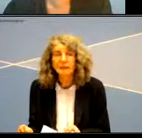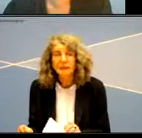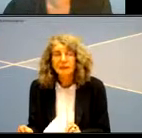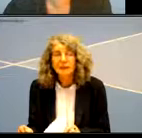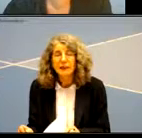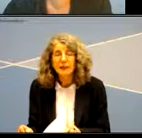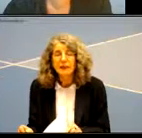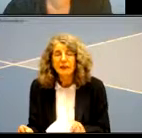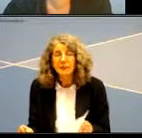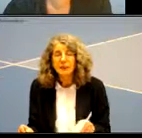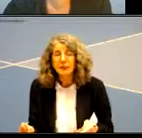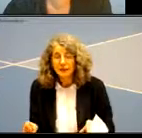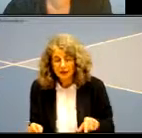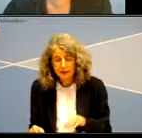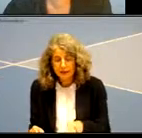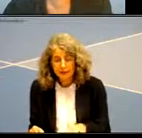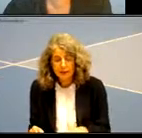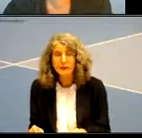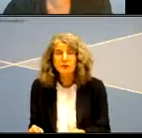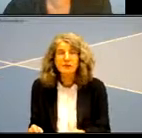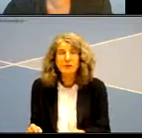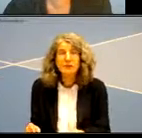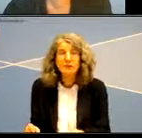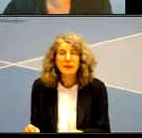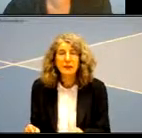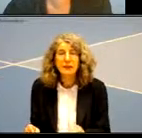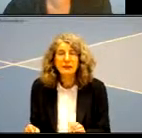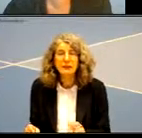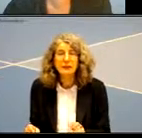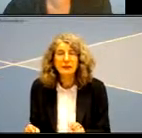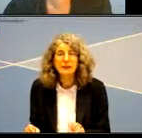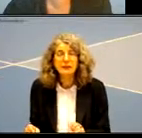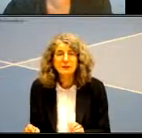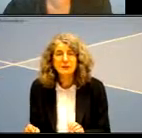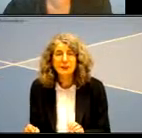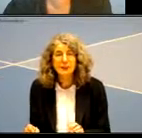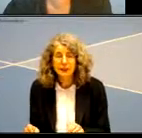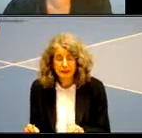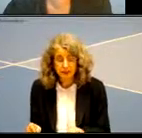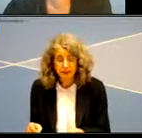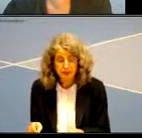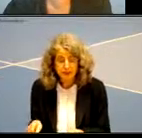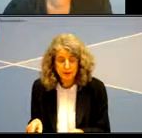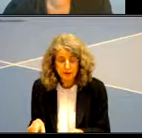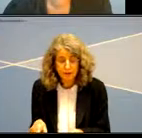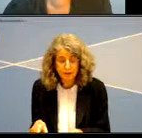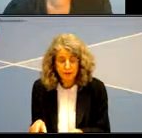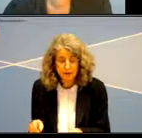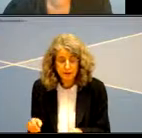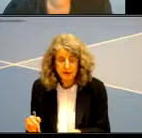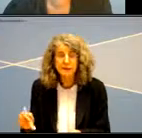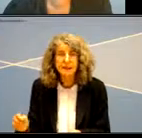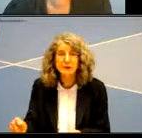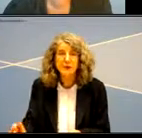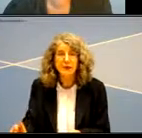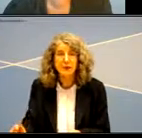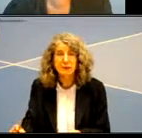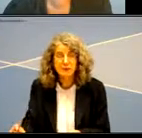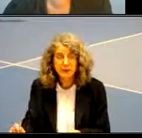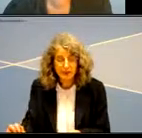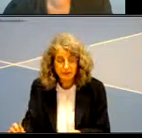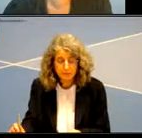behind. Let me on the next slides briefly introduce the principles. So what does